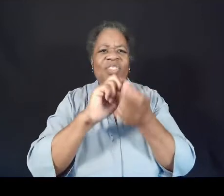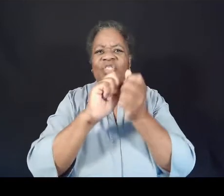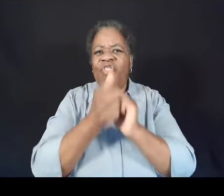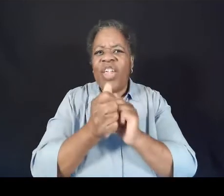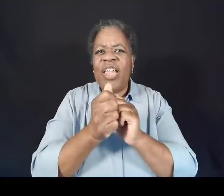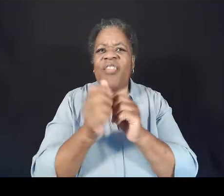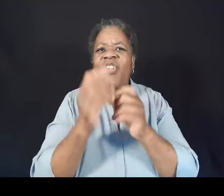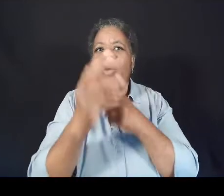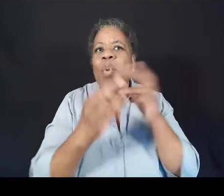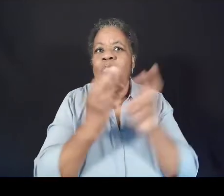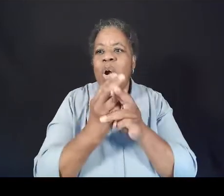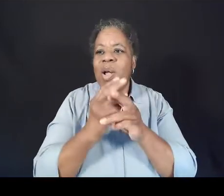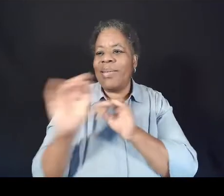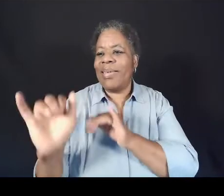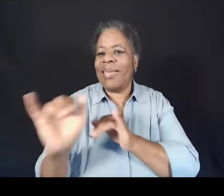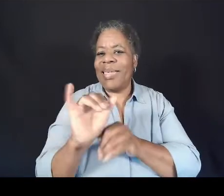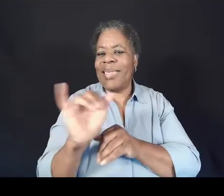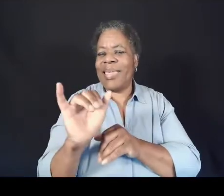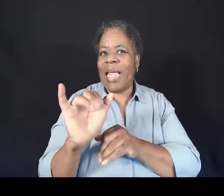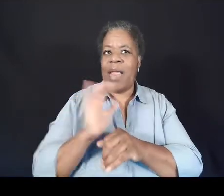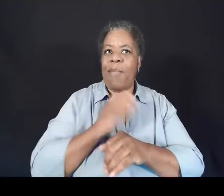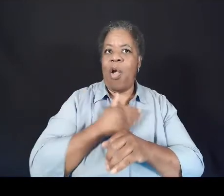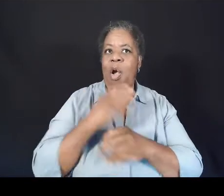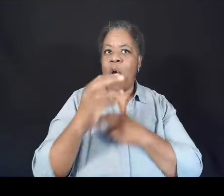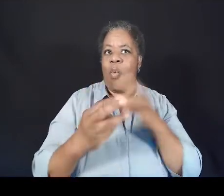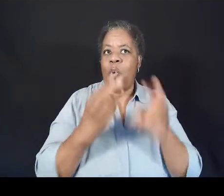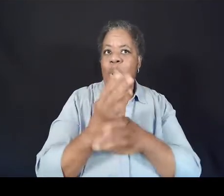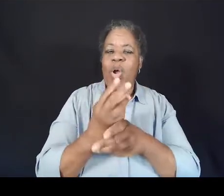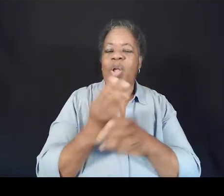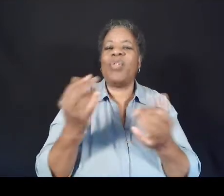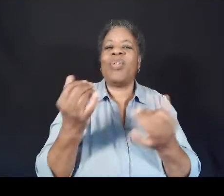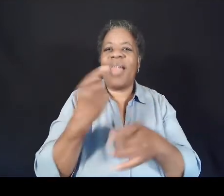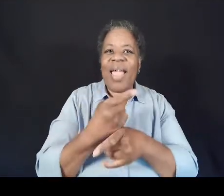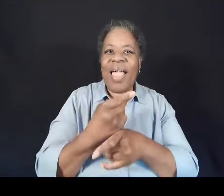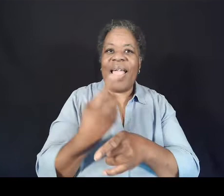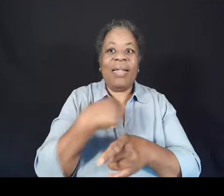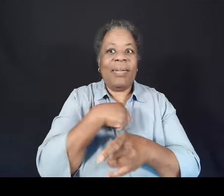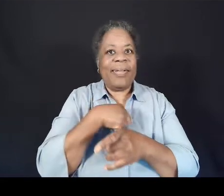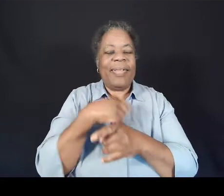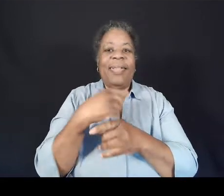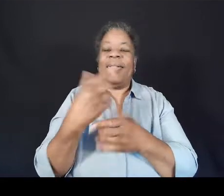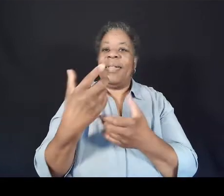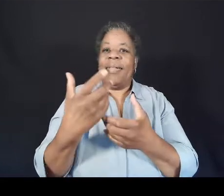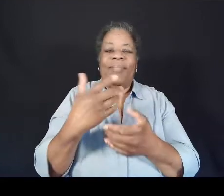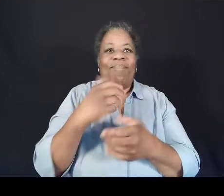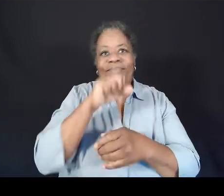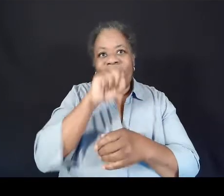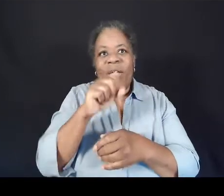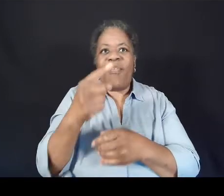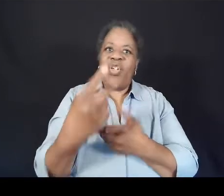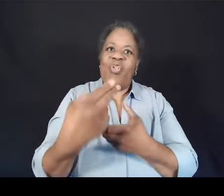world much like the one we live in today. So we would love for you to join us in worship today.